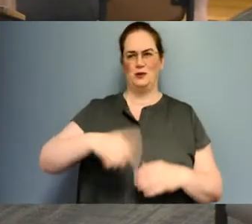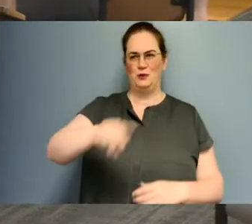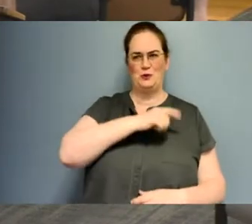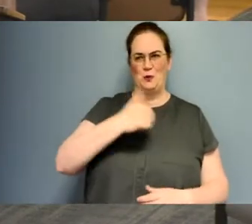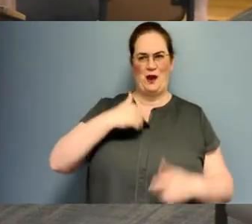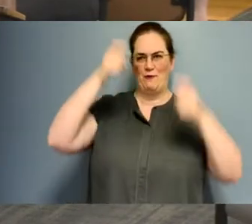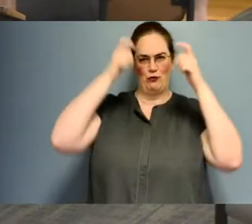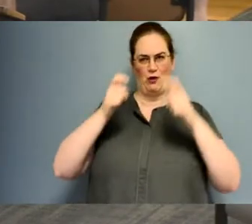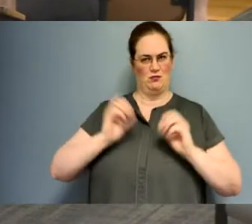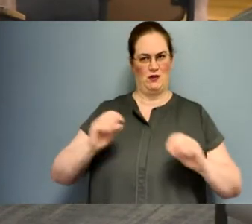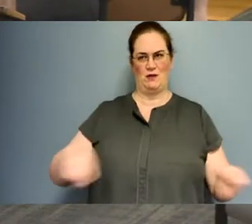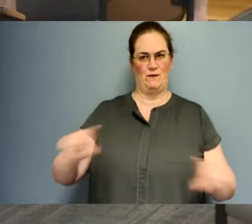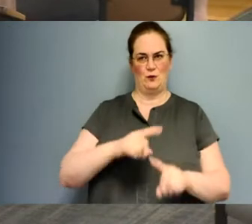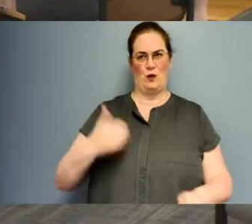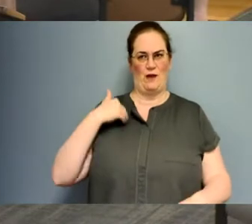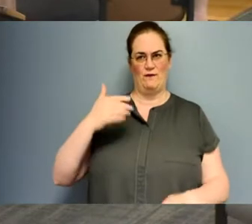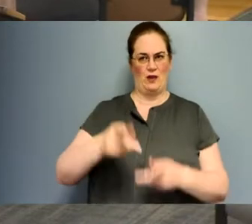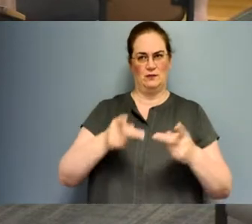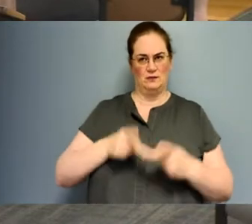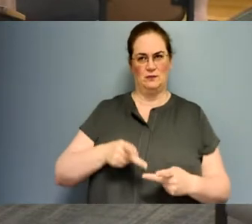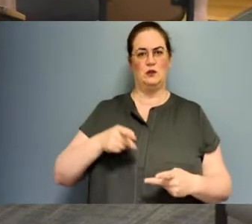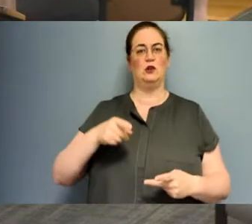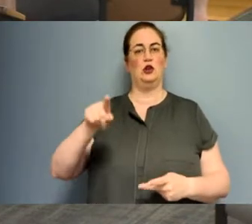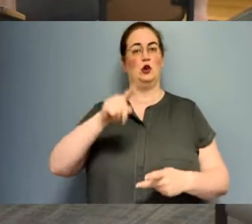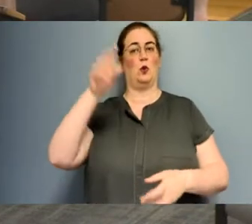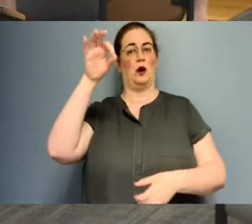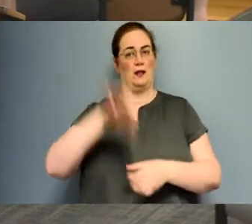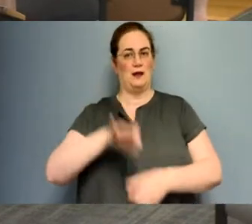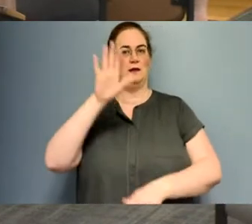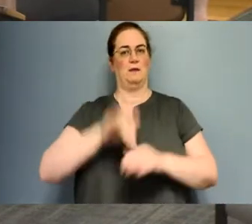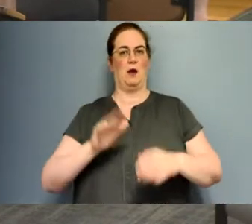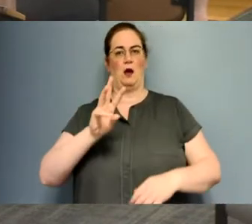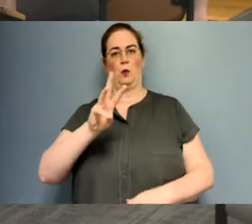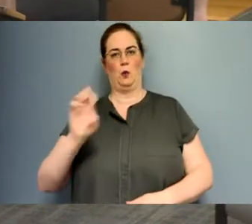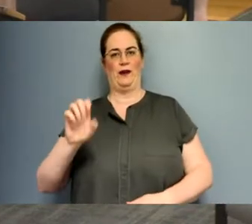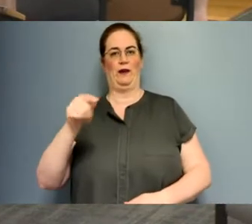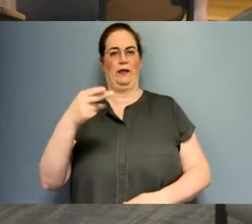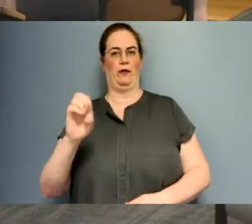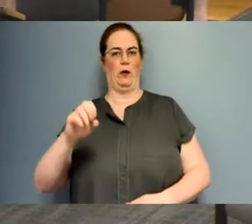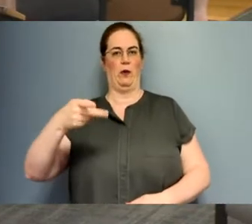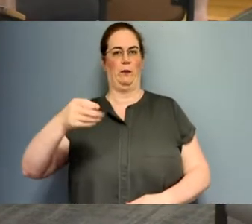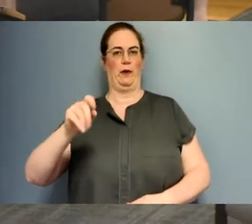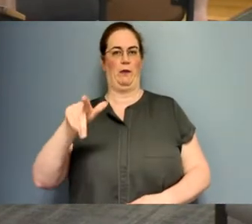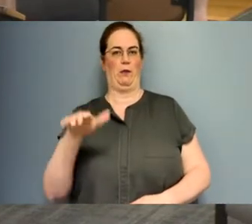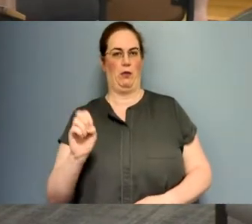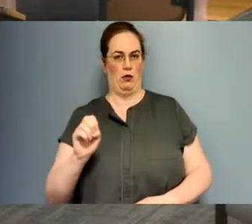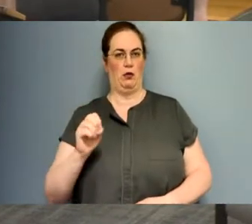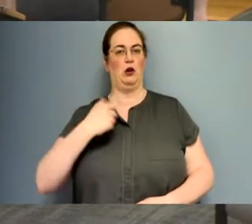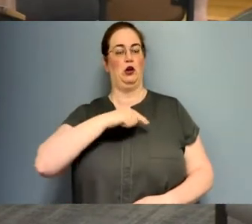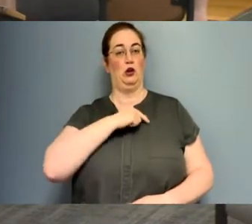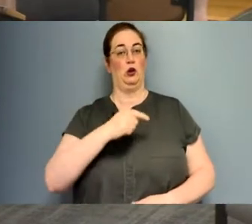do. You are elected by we the people. You are beholden to us.